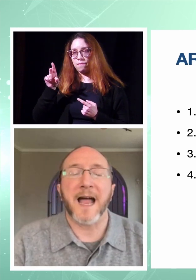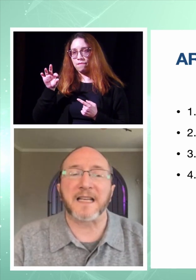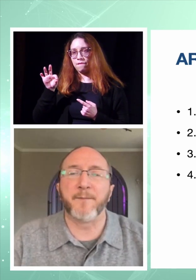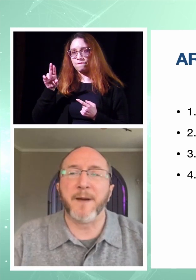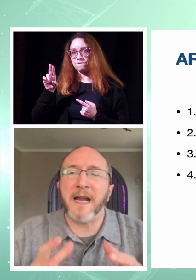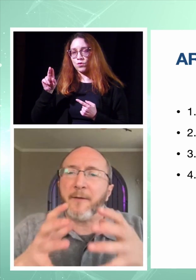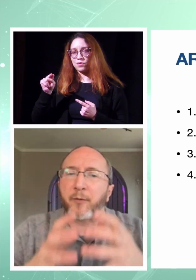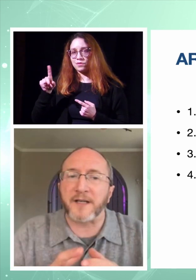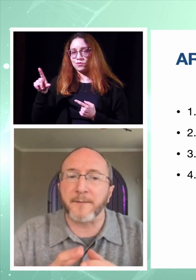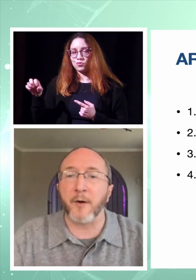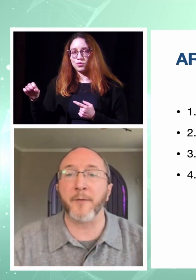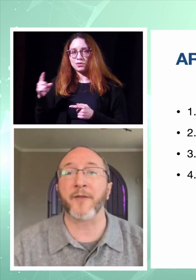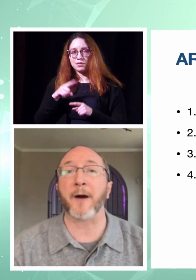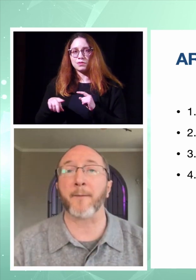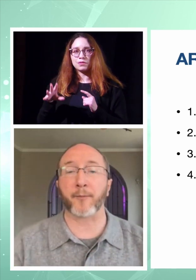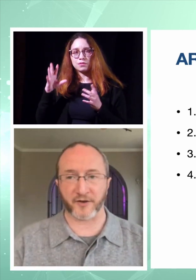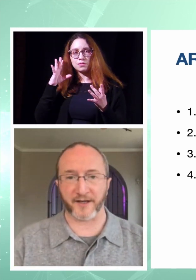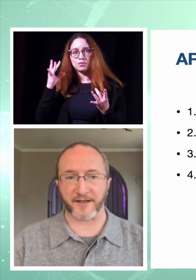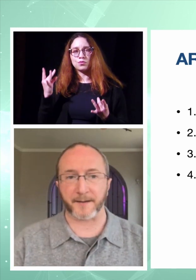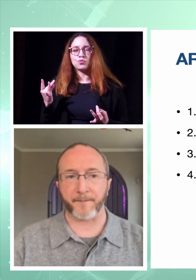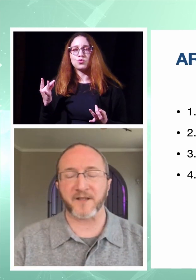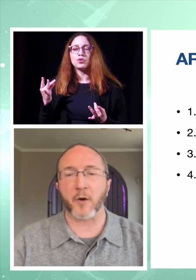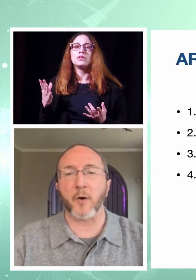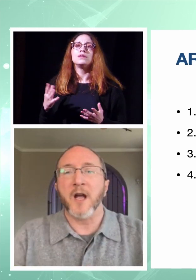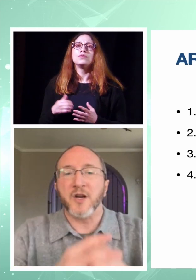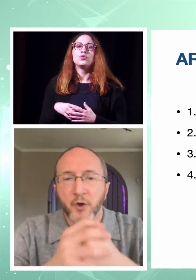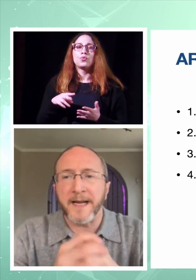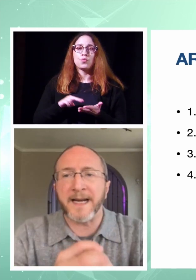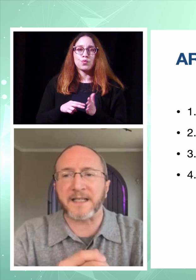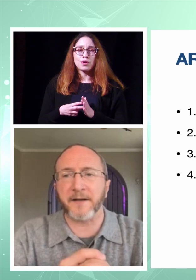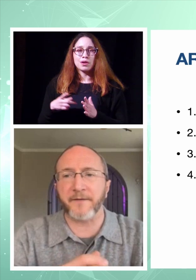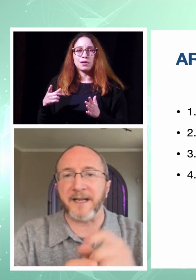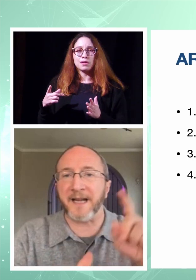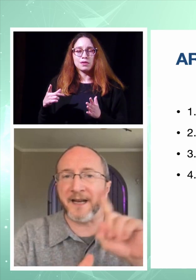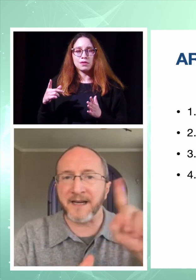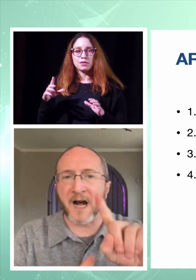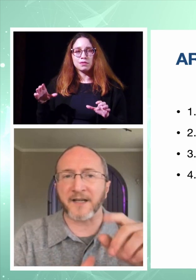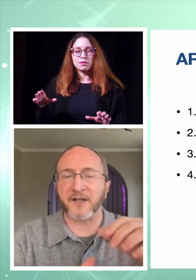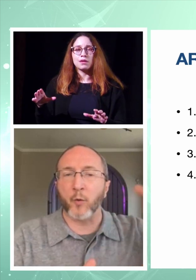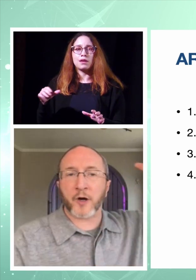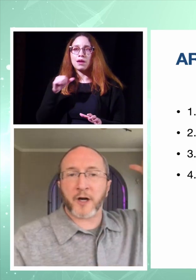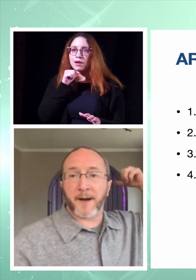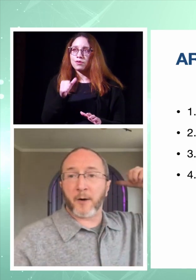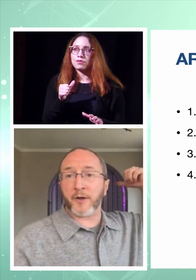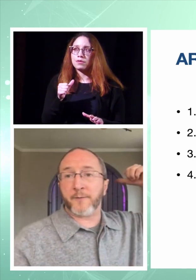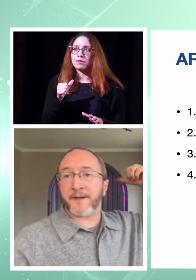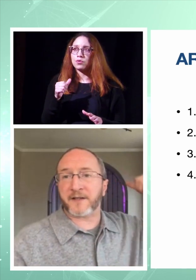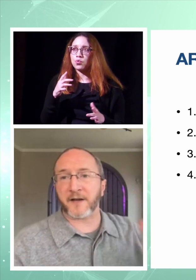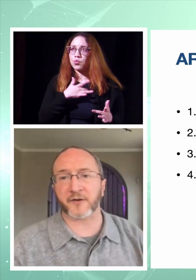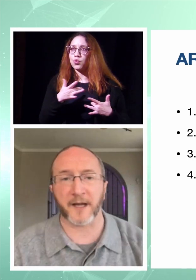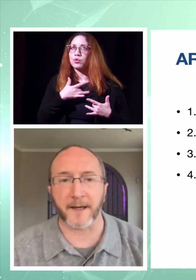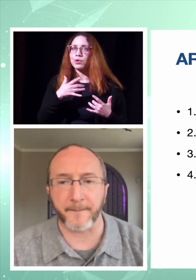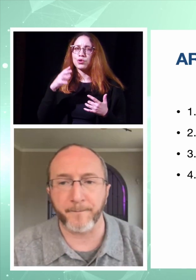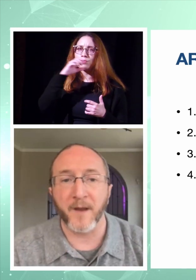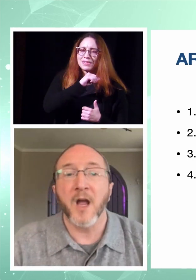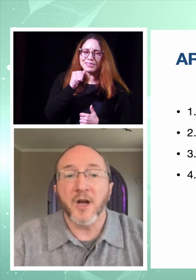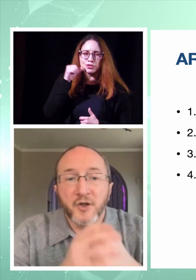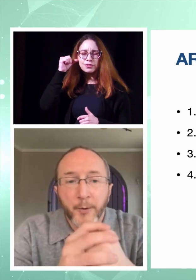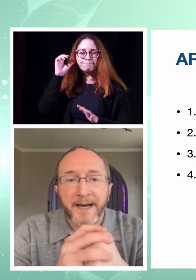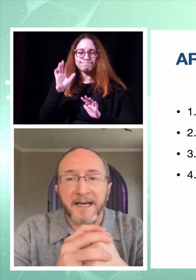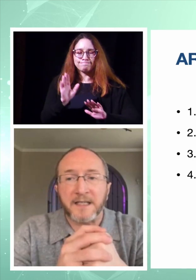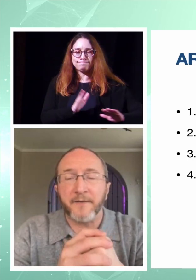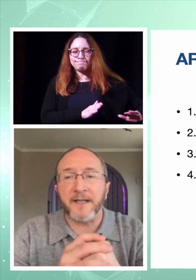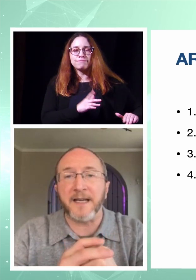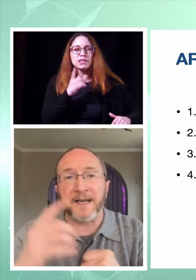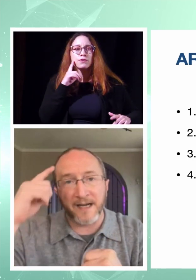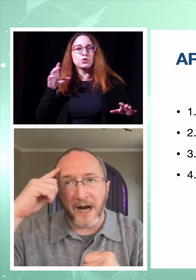mindfulness as being in the present moment without prejudice. So doing an activity and not worrying about what you missed yesterday.